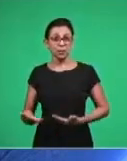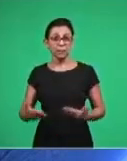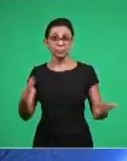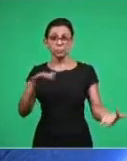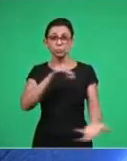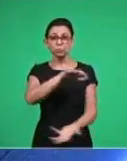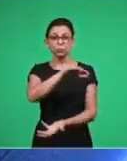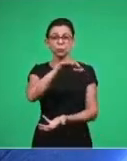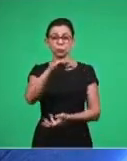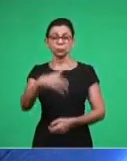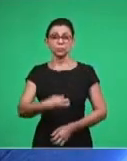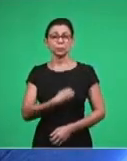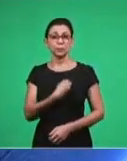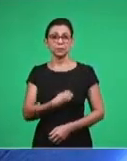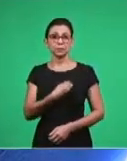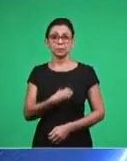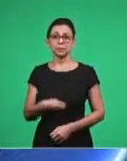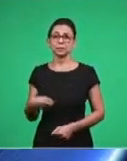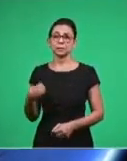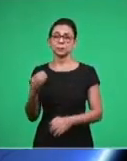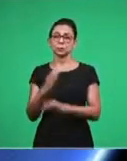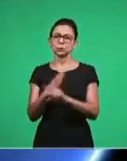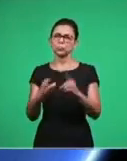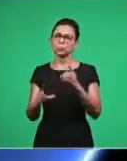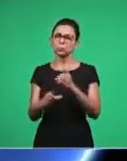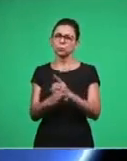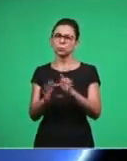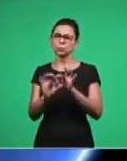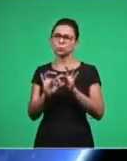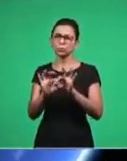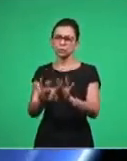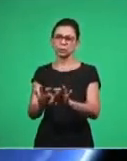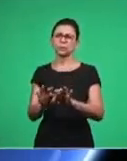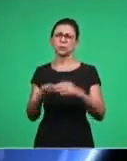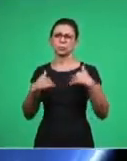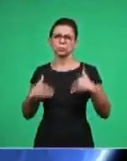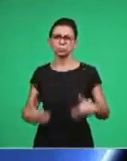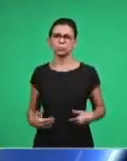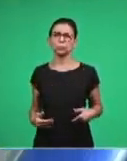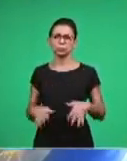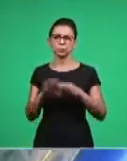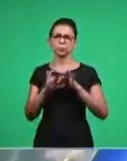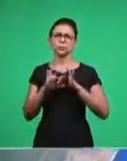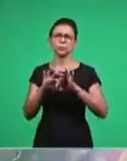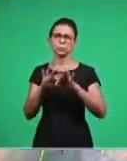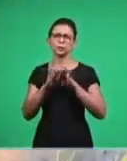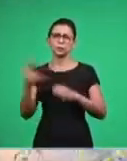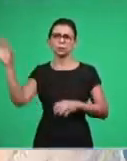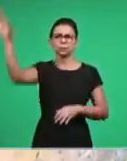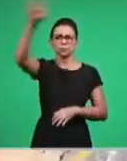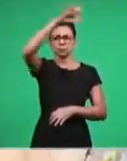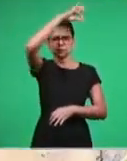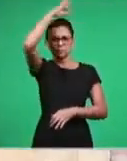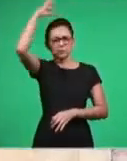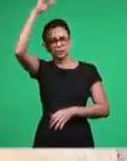Brethren from all parts of the world participate in the same service together, in the same body, and in the same